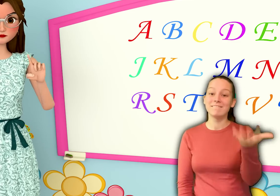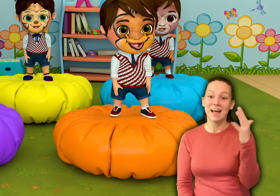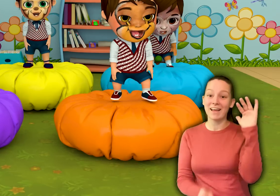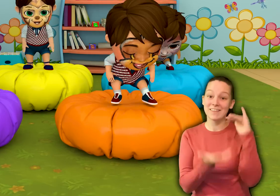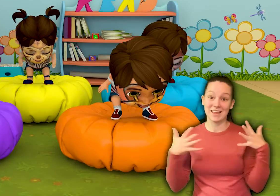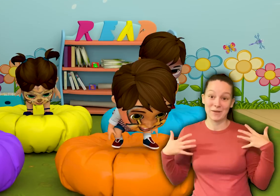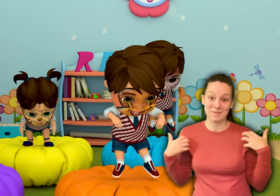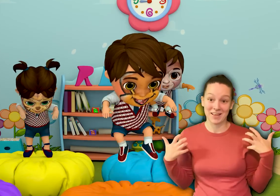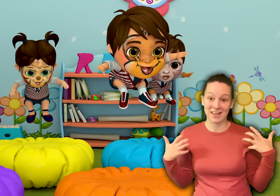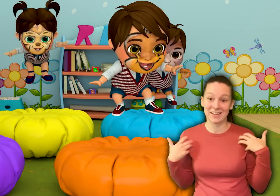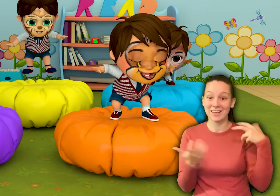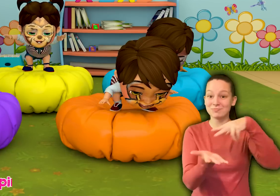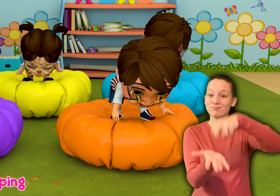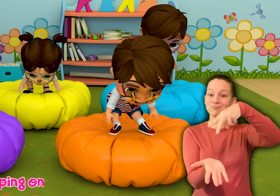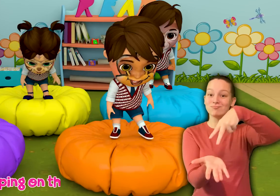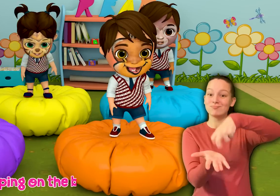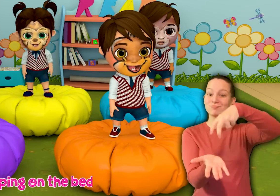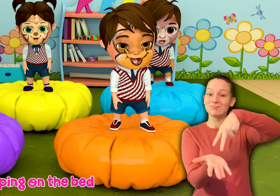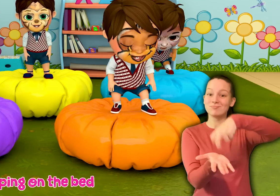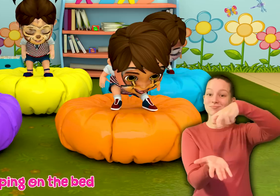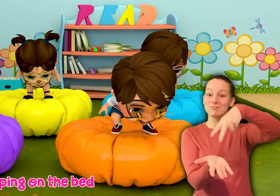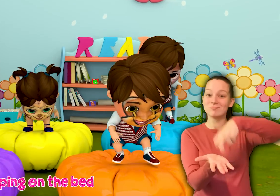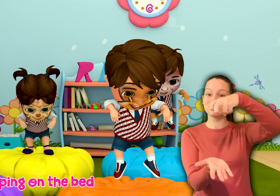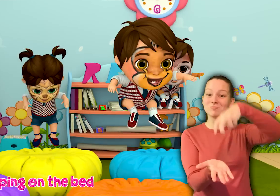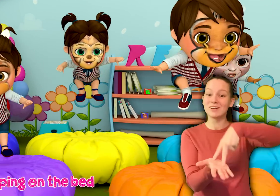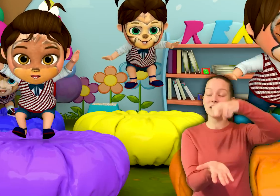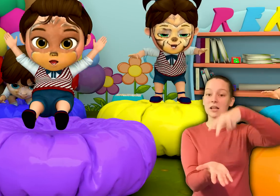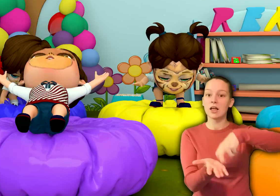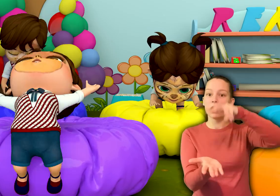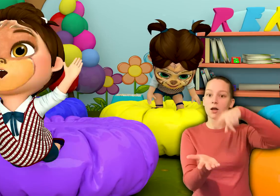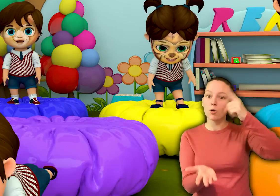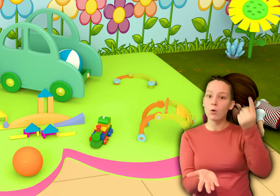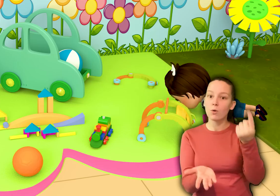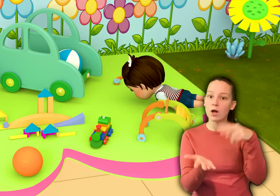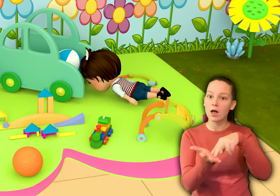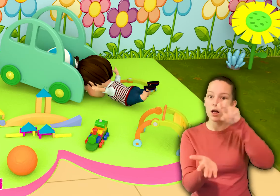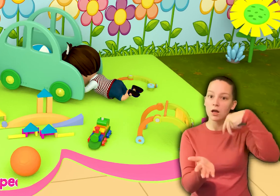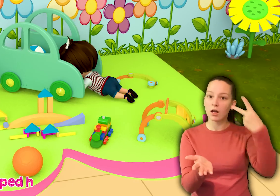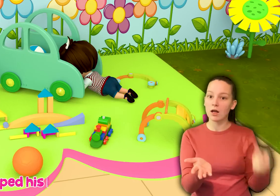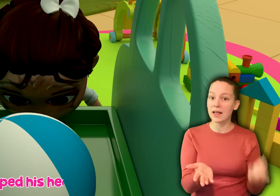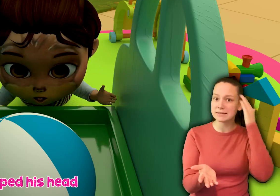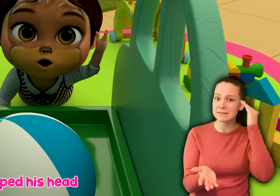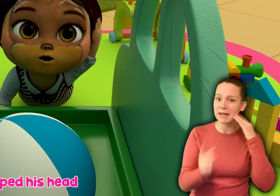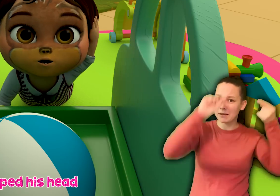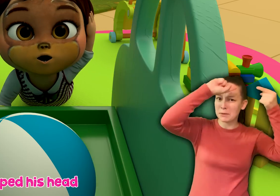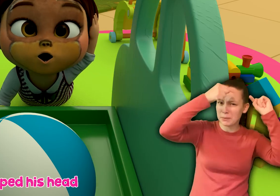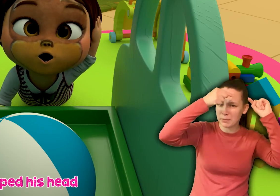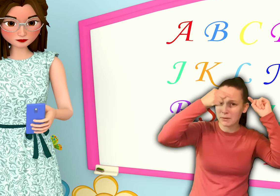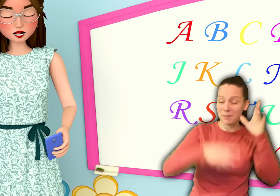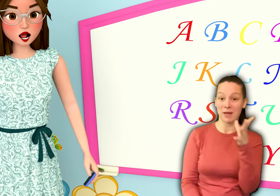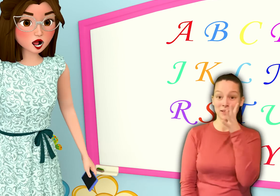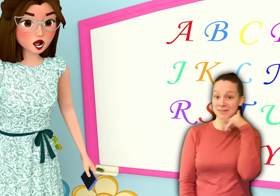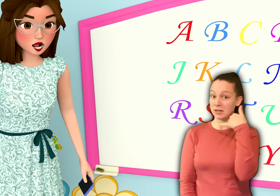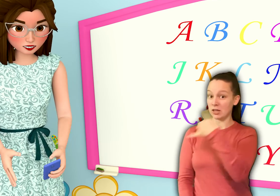monkeys five little monkeys jumping on the bed one fell off and bumped his